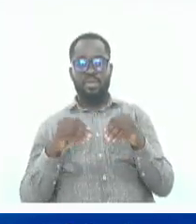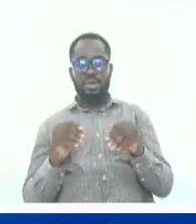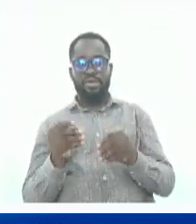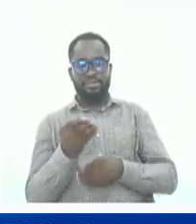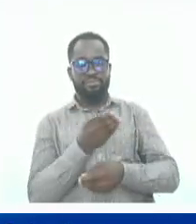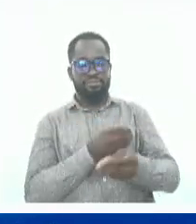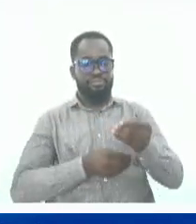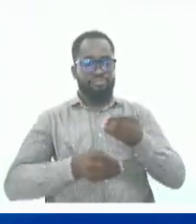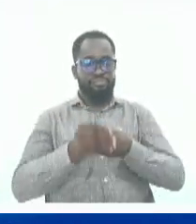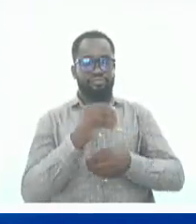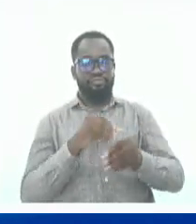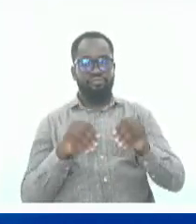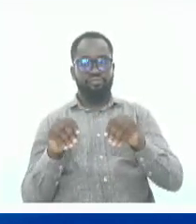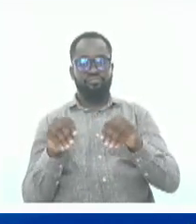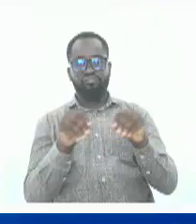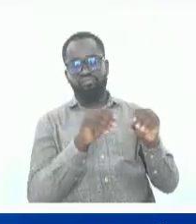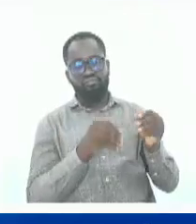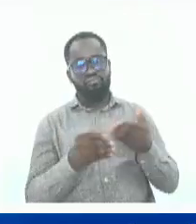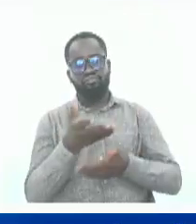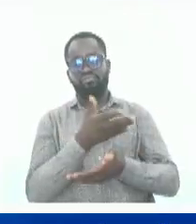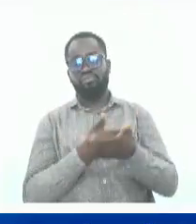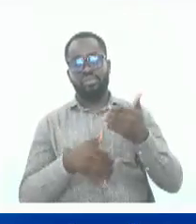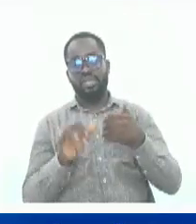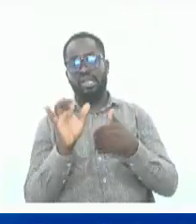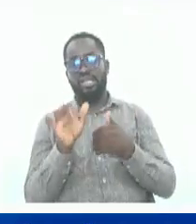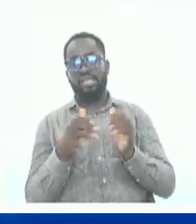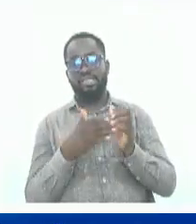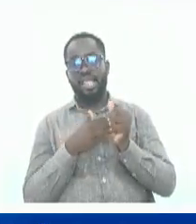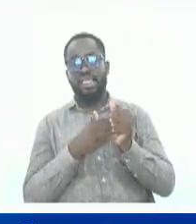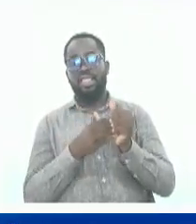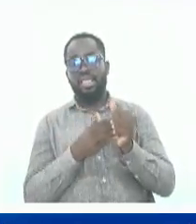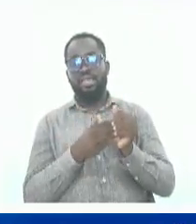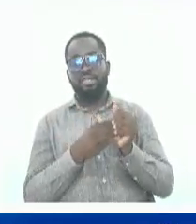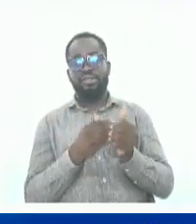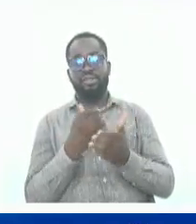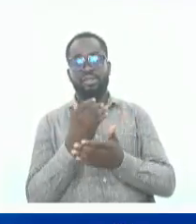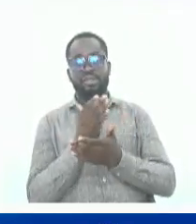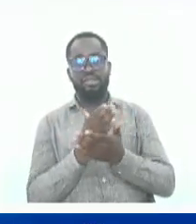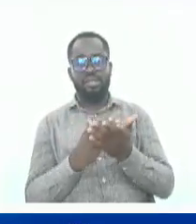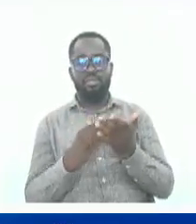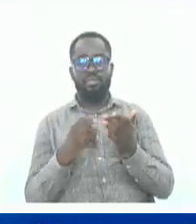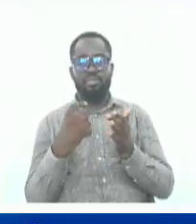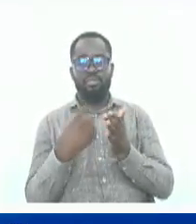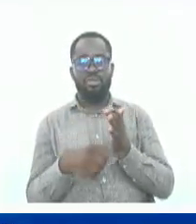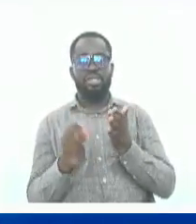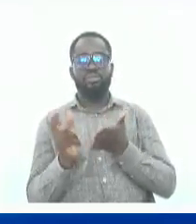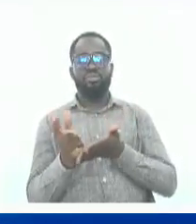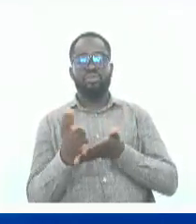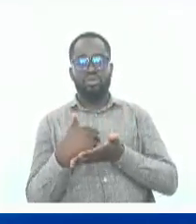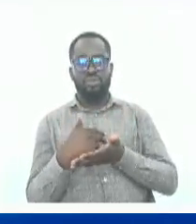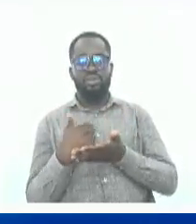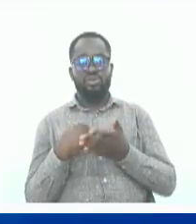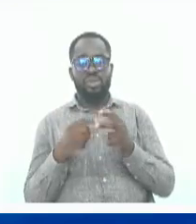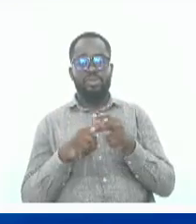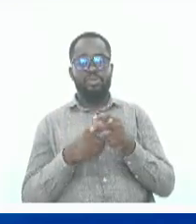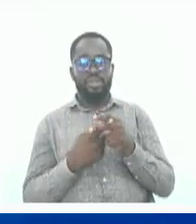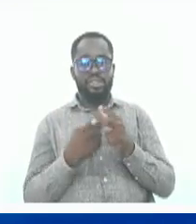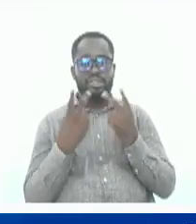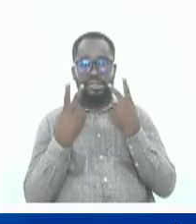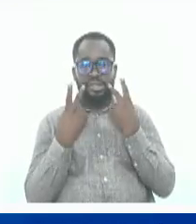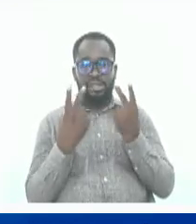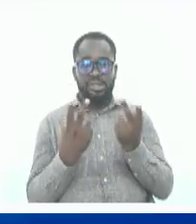trade our bonds. So this has led to some price recovery. And so we are beginning to see